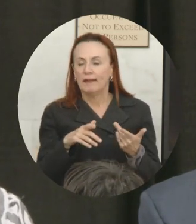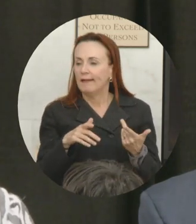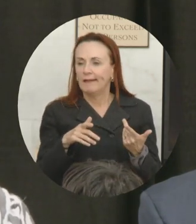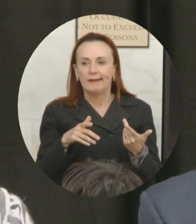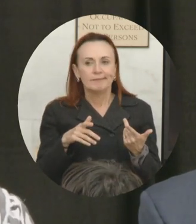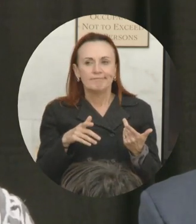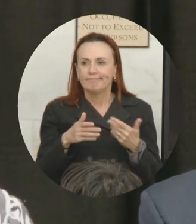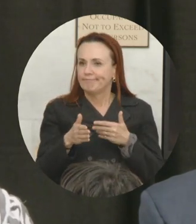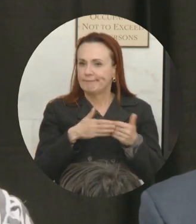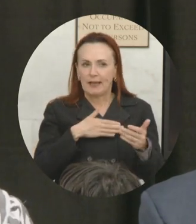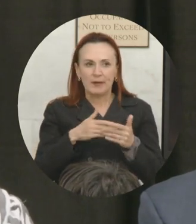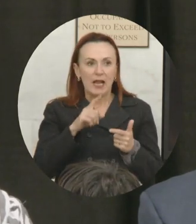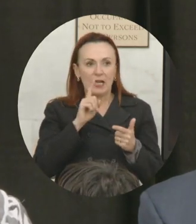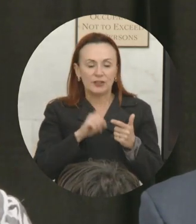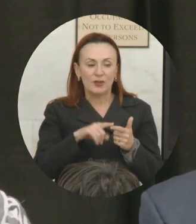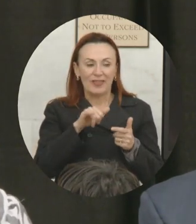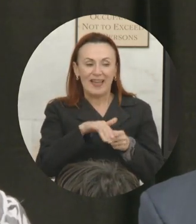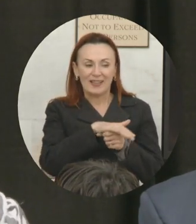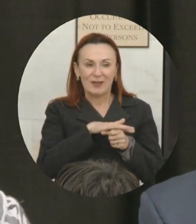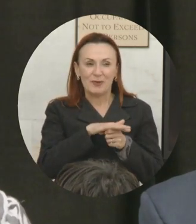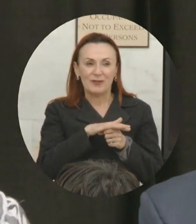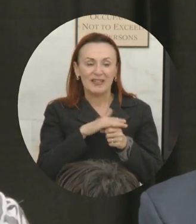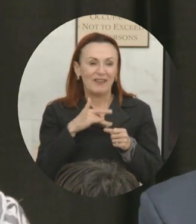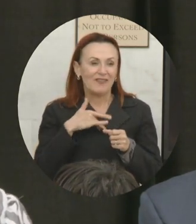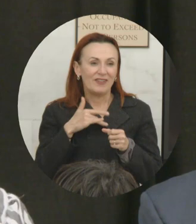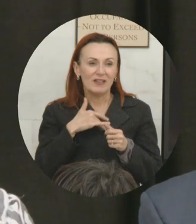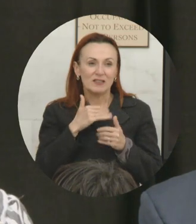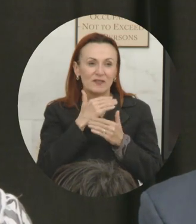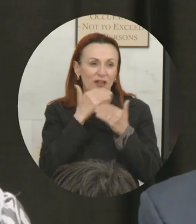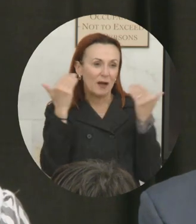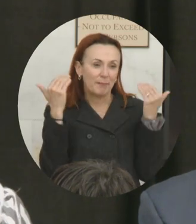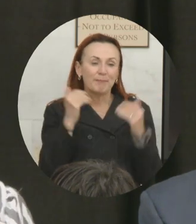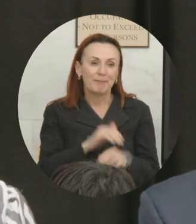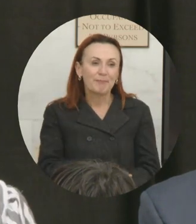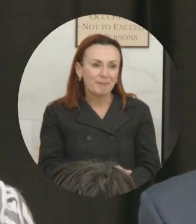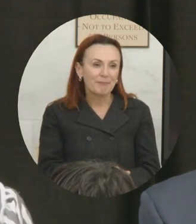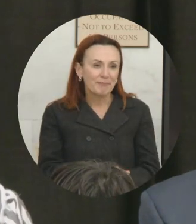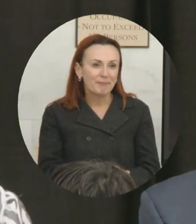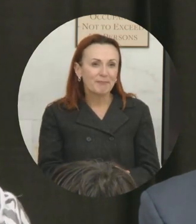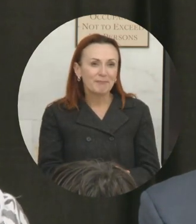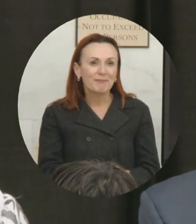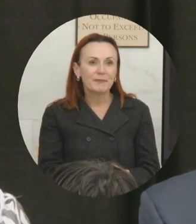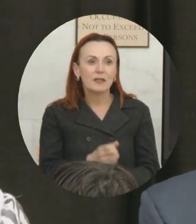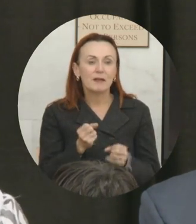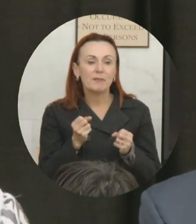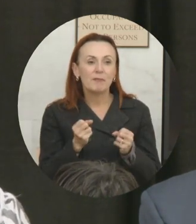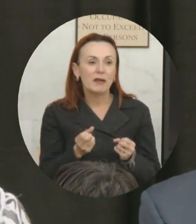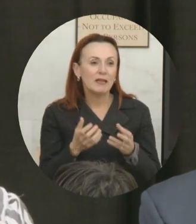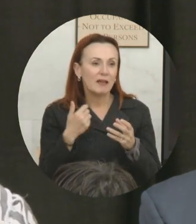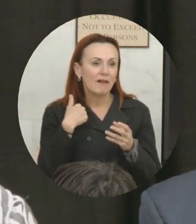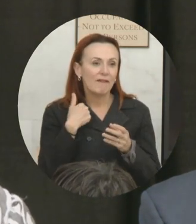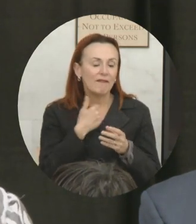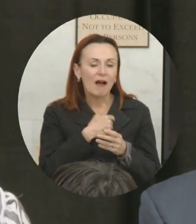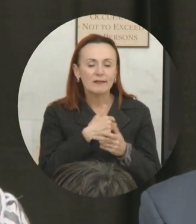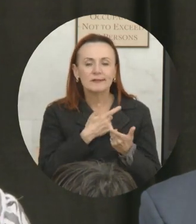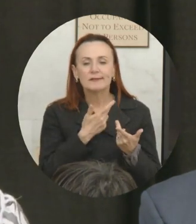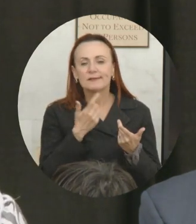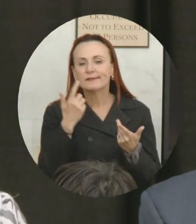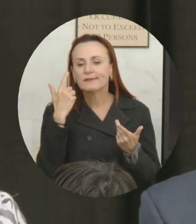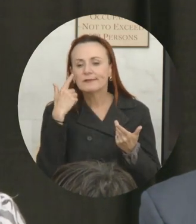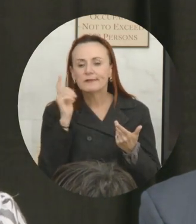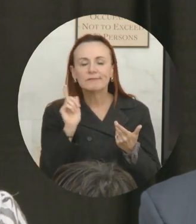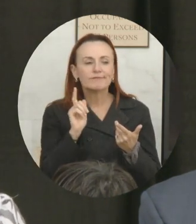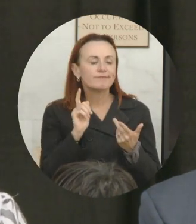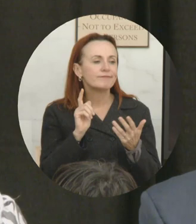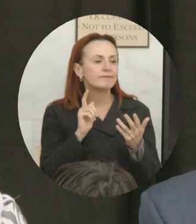the community is fed up, those who are living with it, a lot of us go in and out of communities, work, or passing